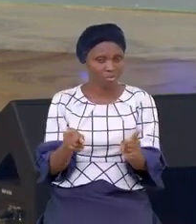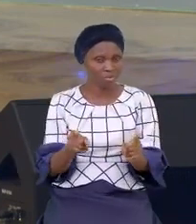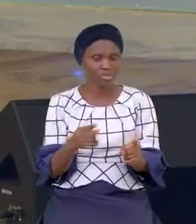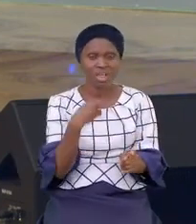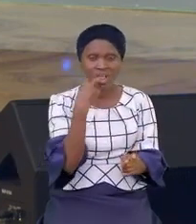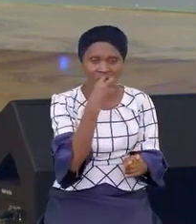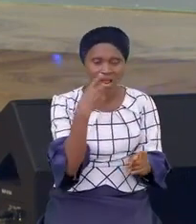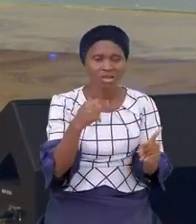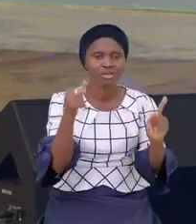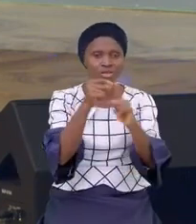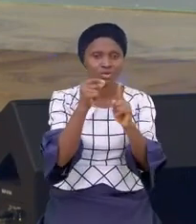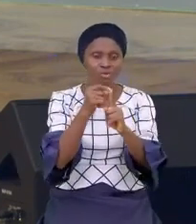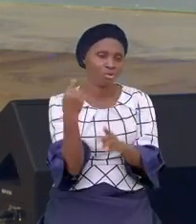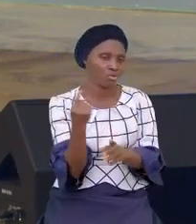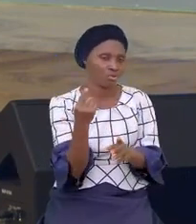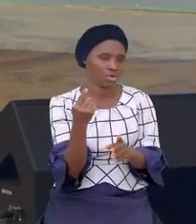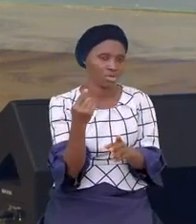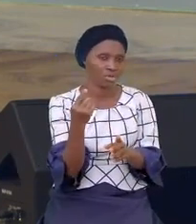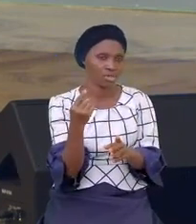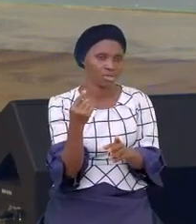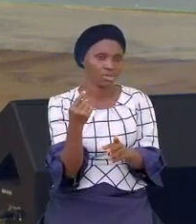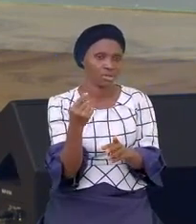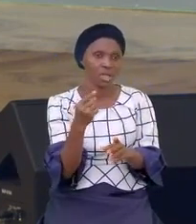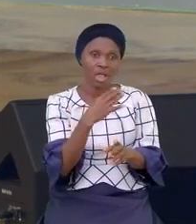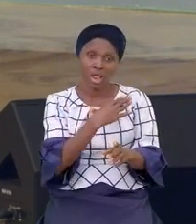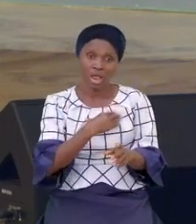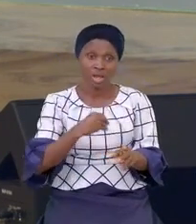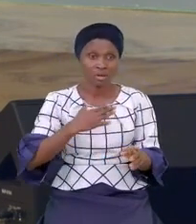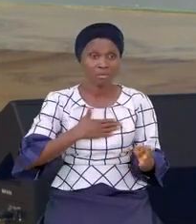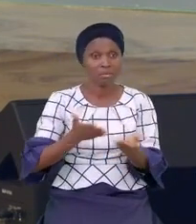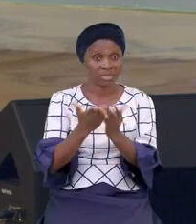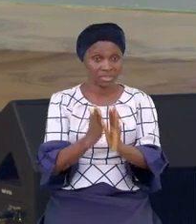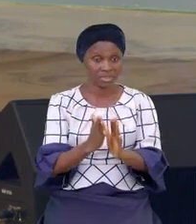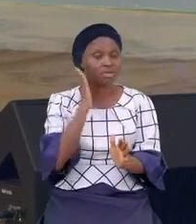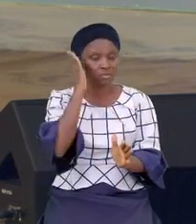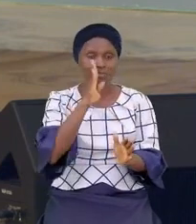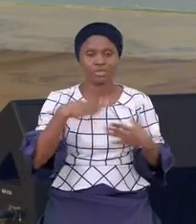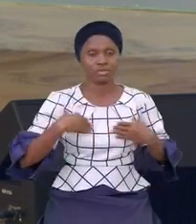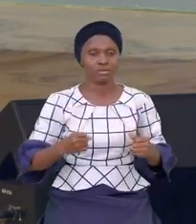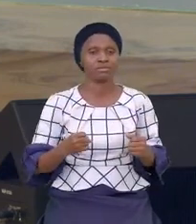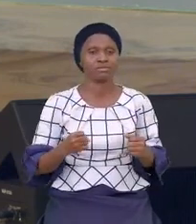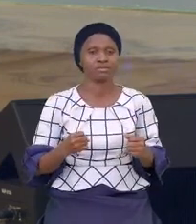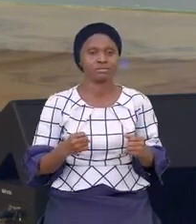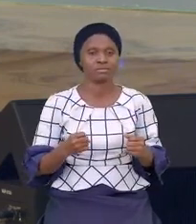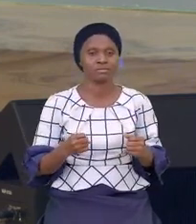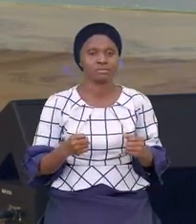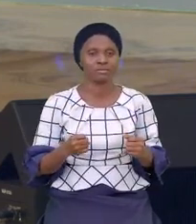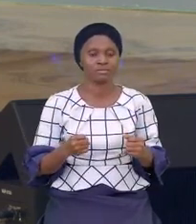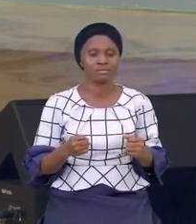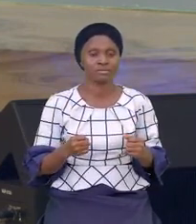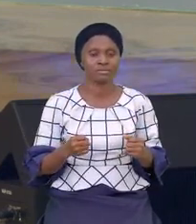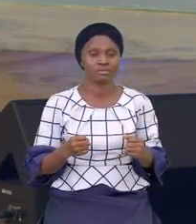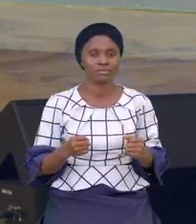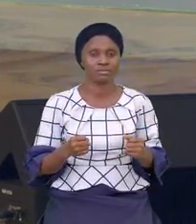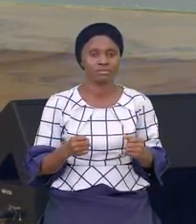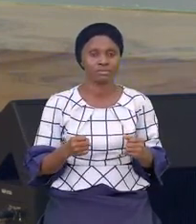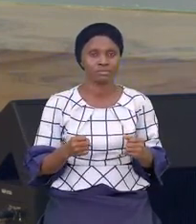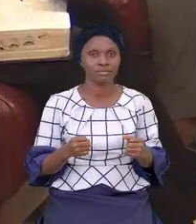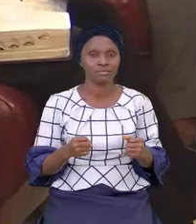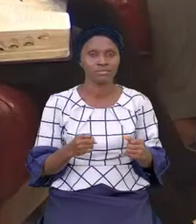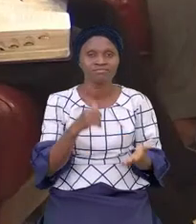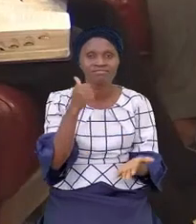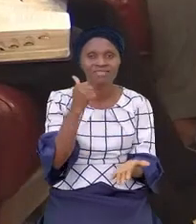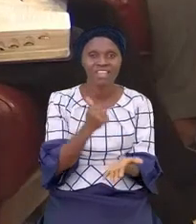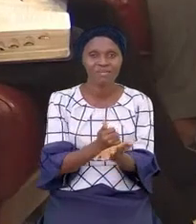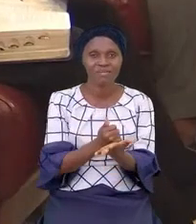the word only, and my servant shall be healed. Did you say amen